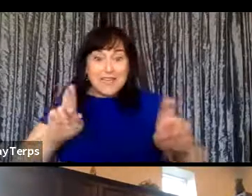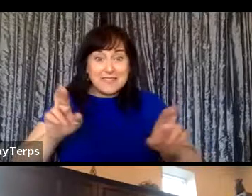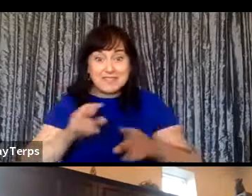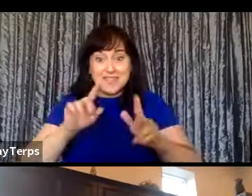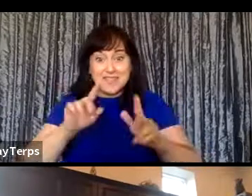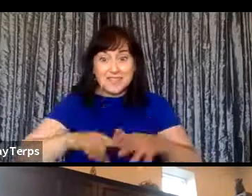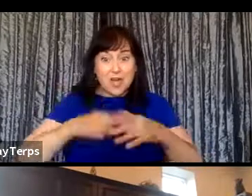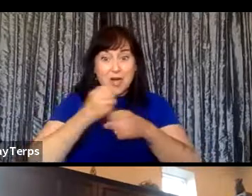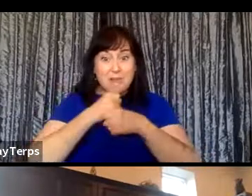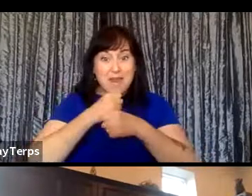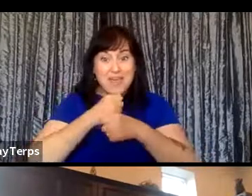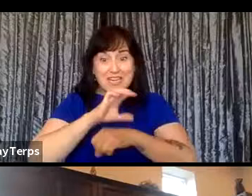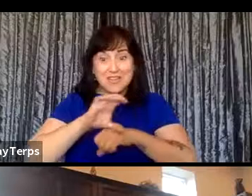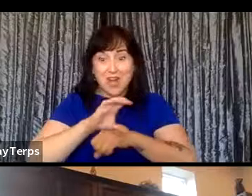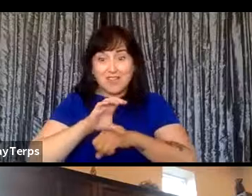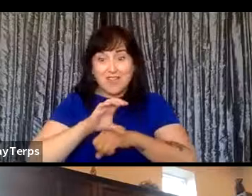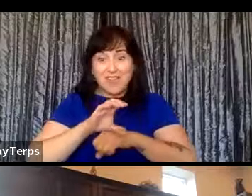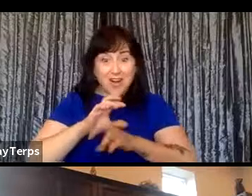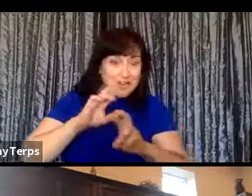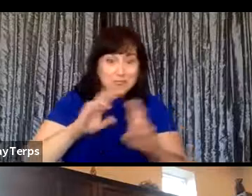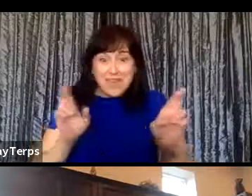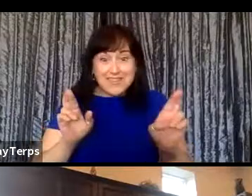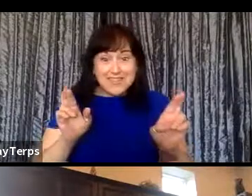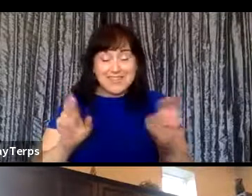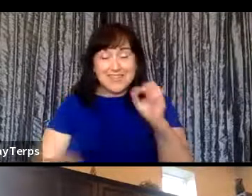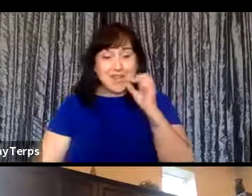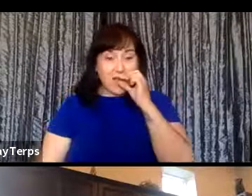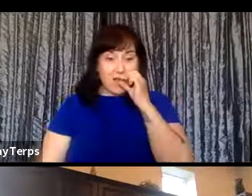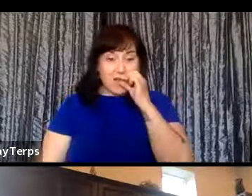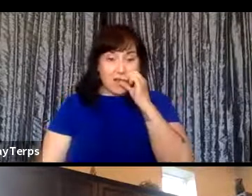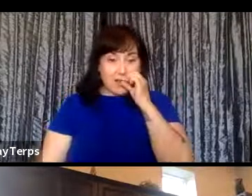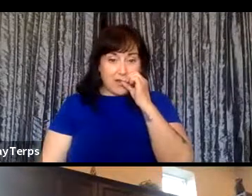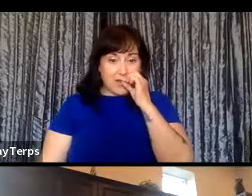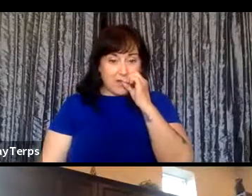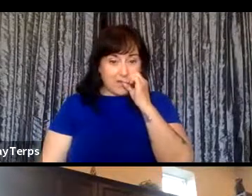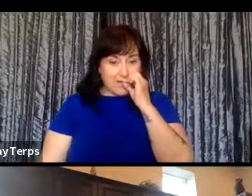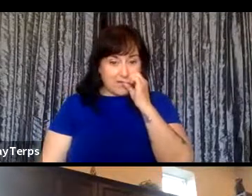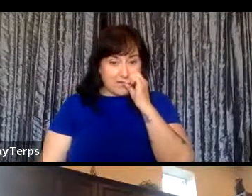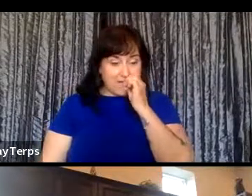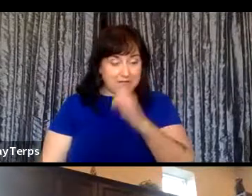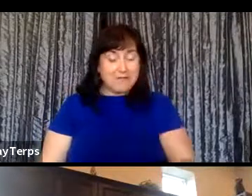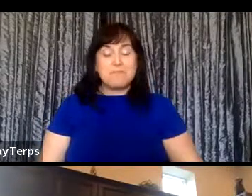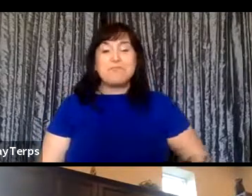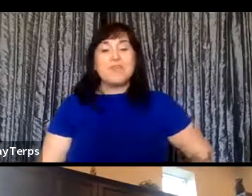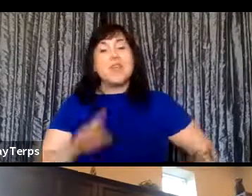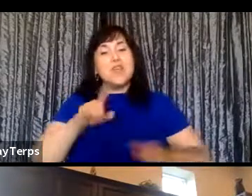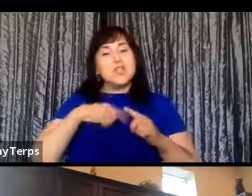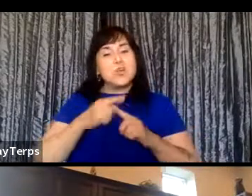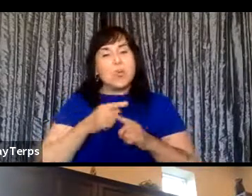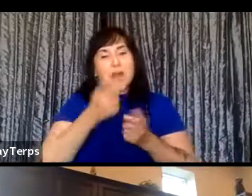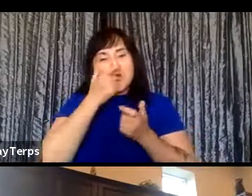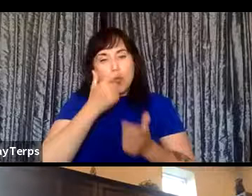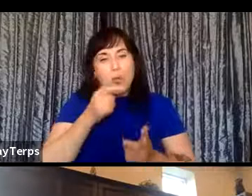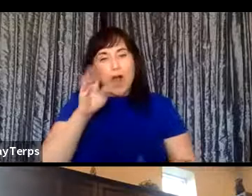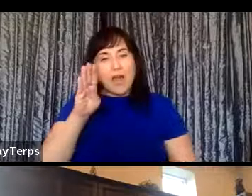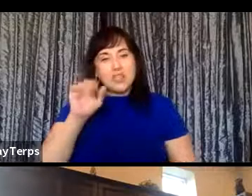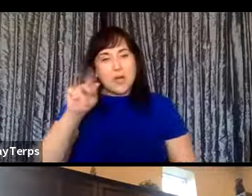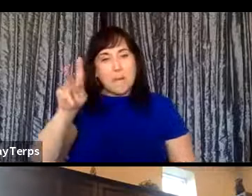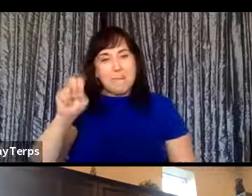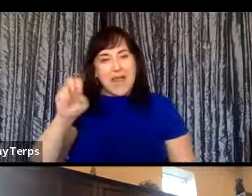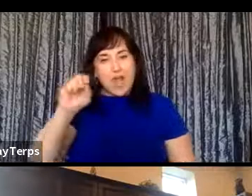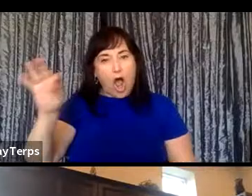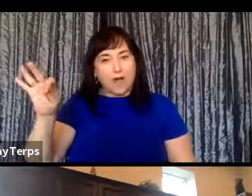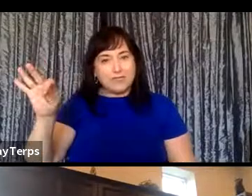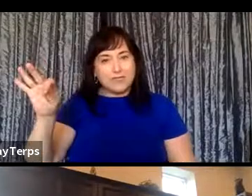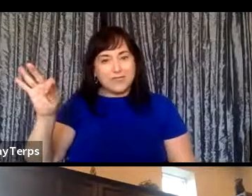Are you ready? Are you ready to go? This is good. This is good. So whenever you watch Bake Off, does anyone watch Bake Off? Please tell me you watch Bake